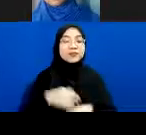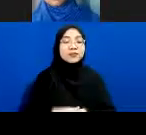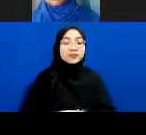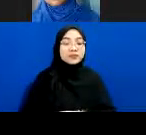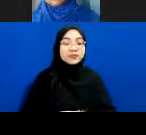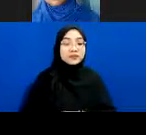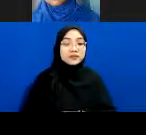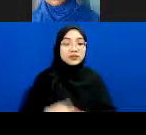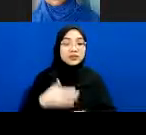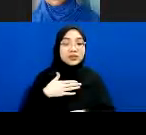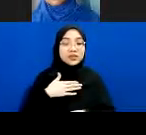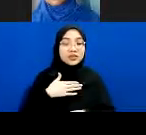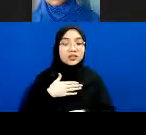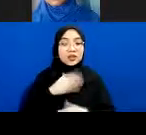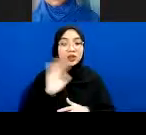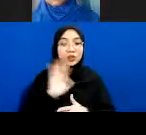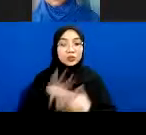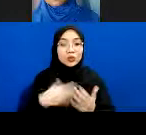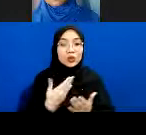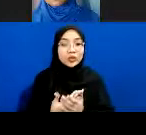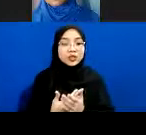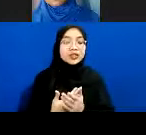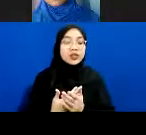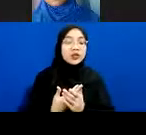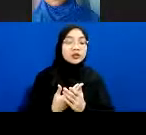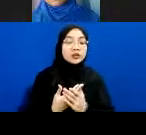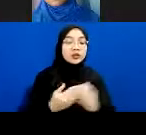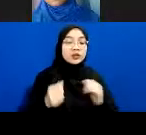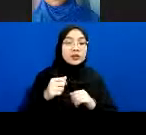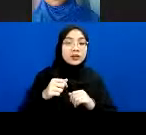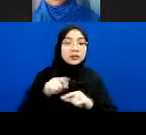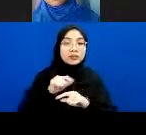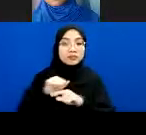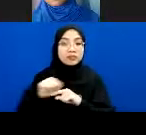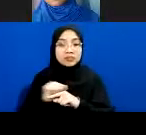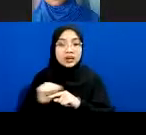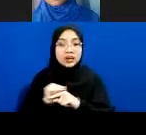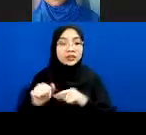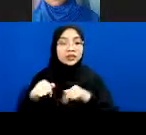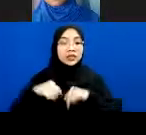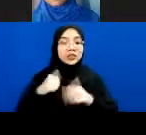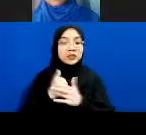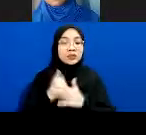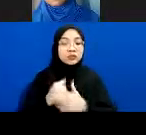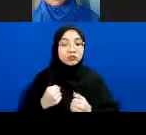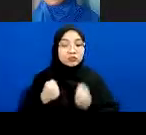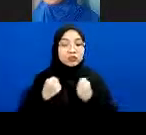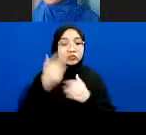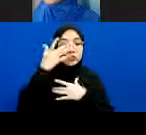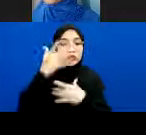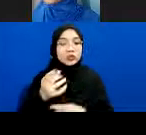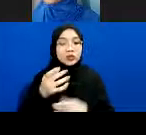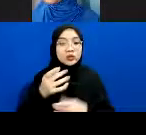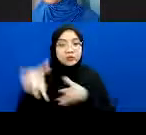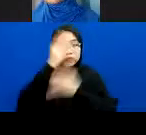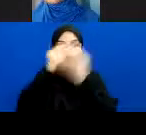Hi everyone. I found this summer course is a very strong professional and personal development because there's